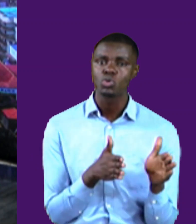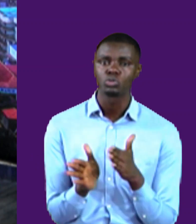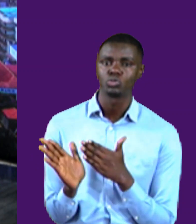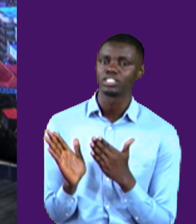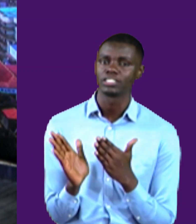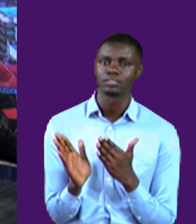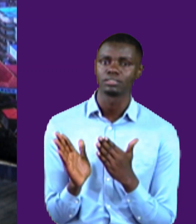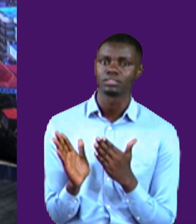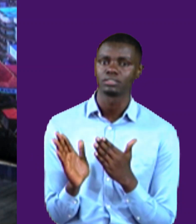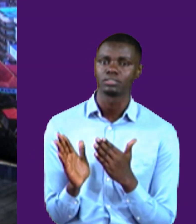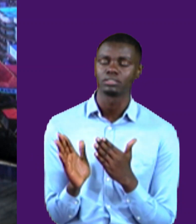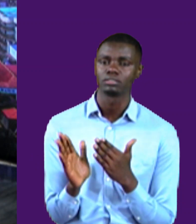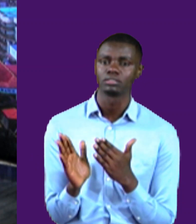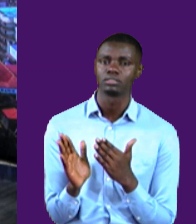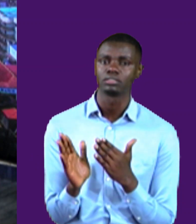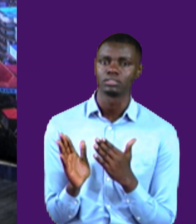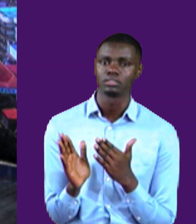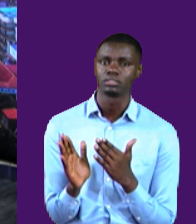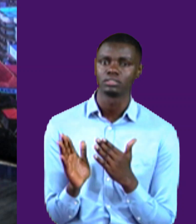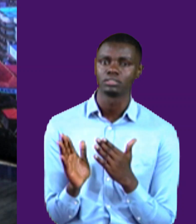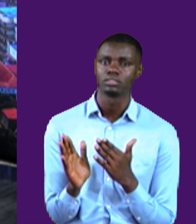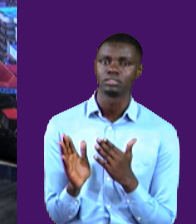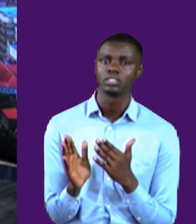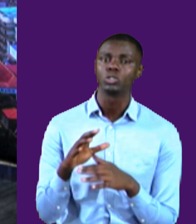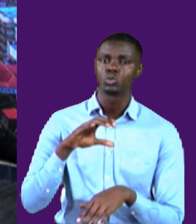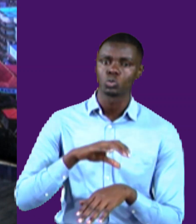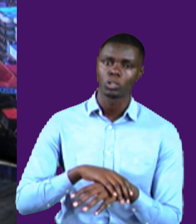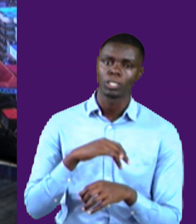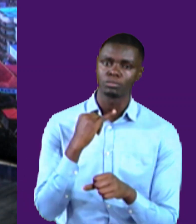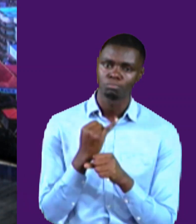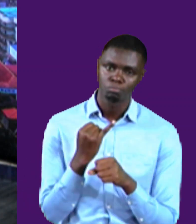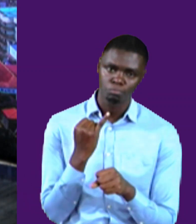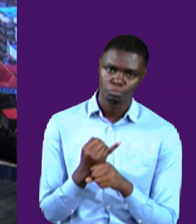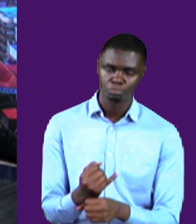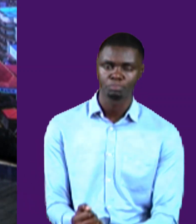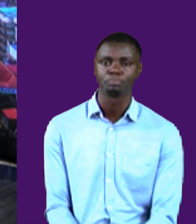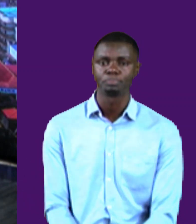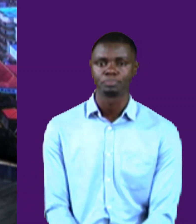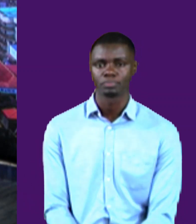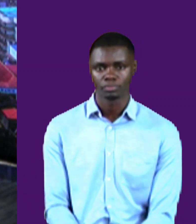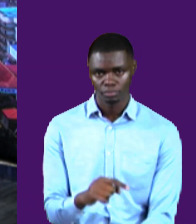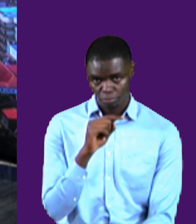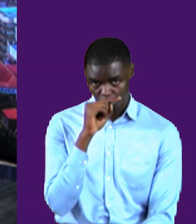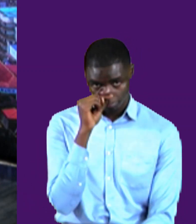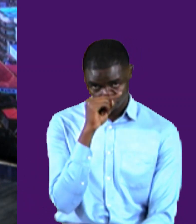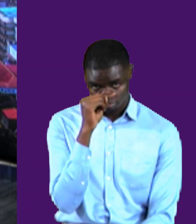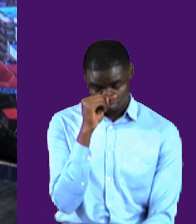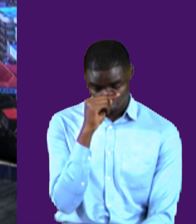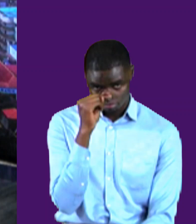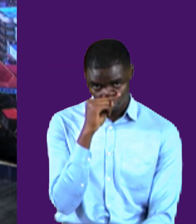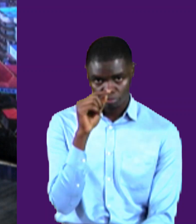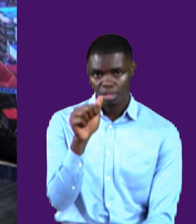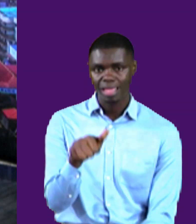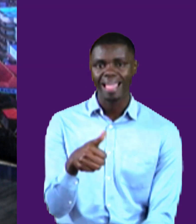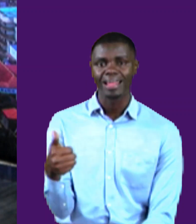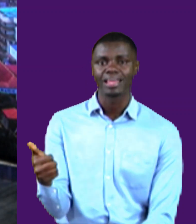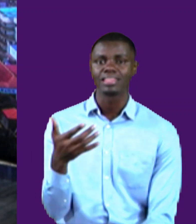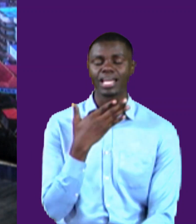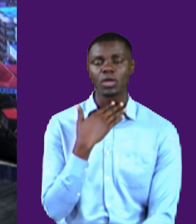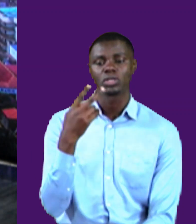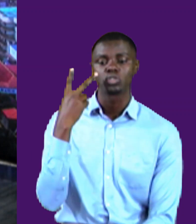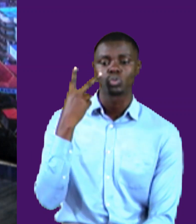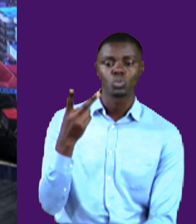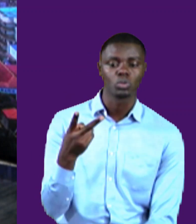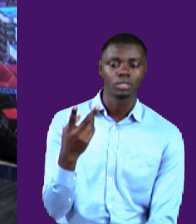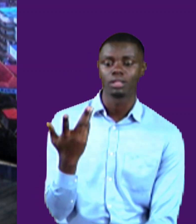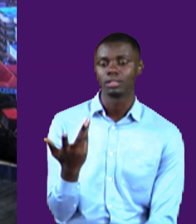opportunities to get jobs. And another thing I want us to look